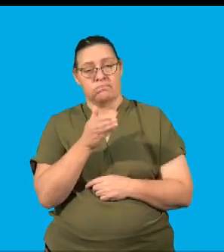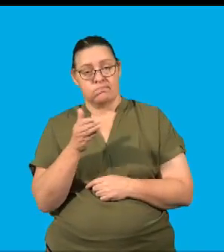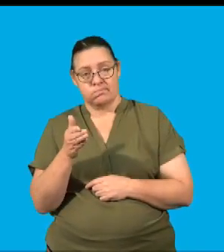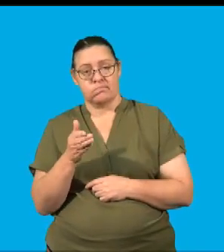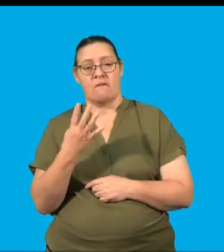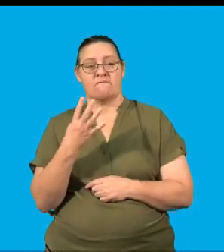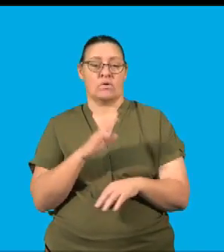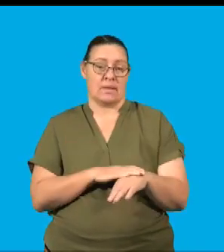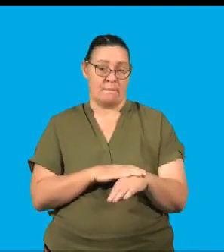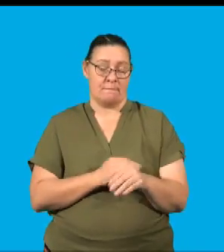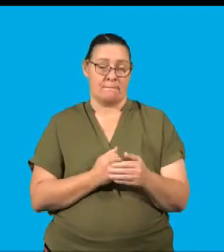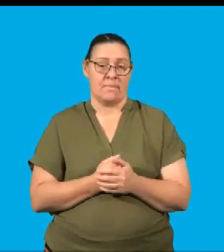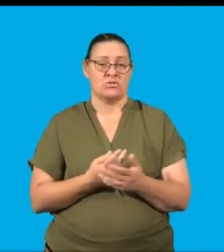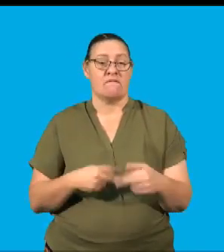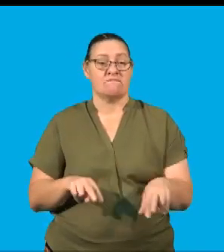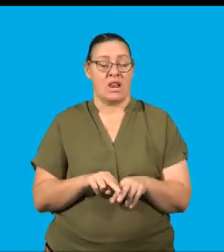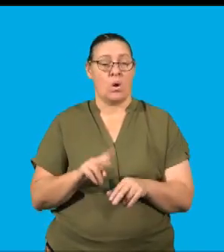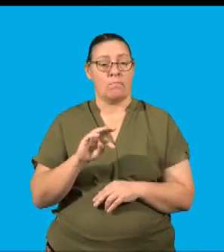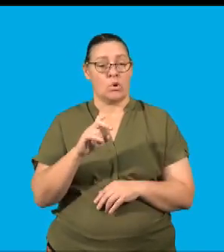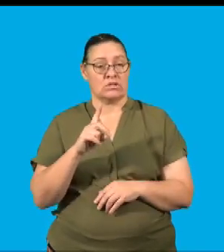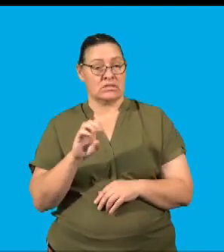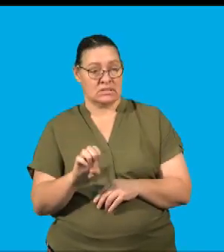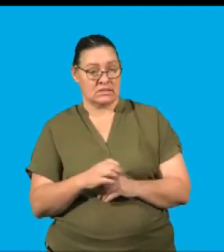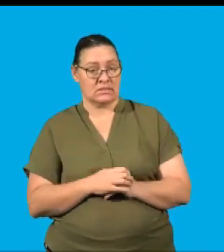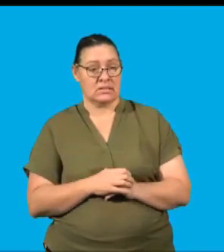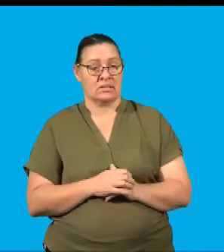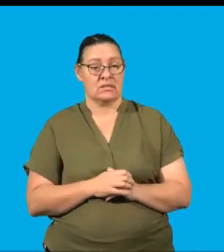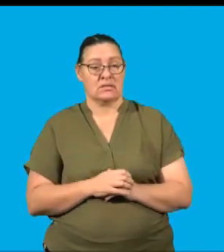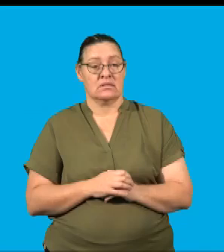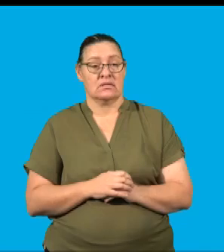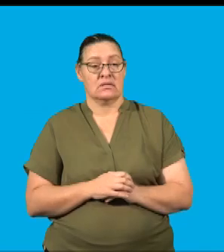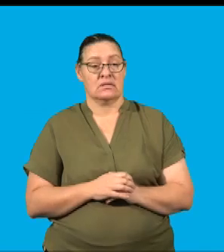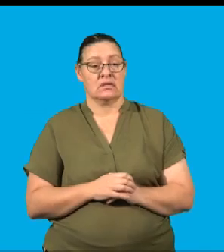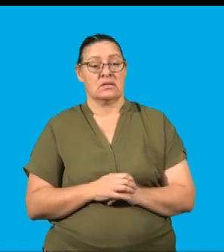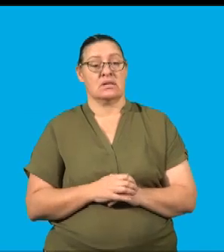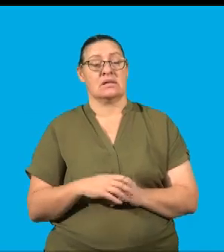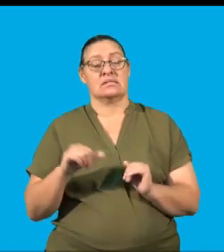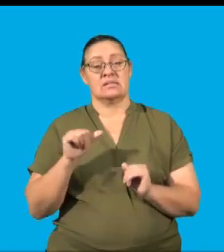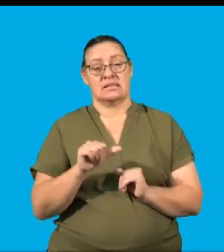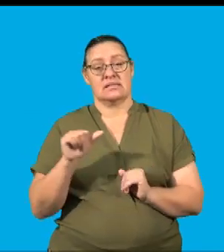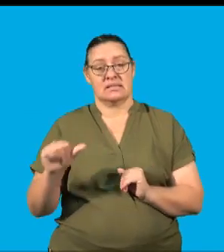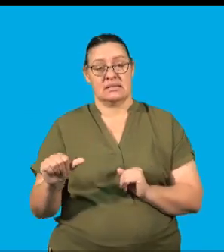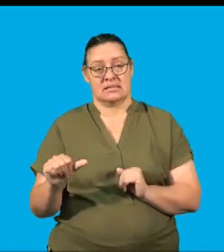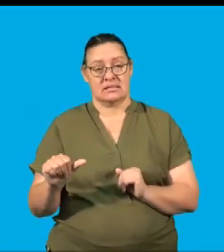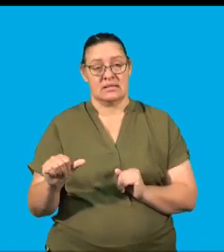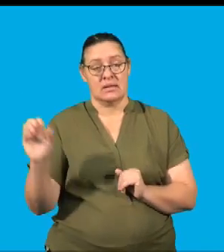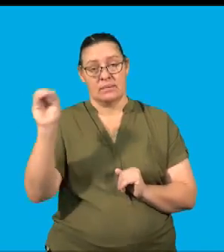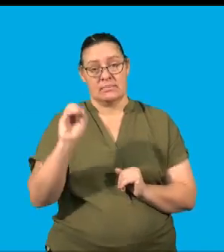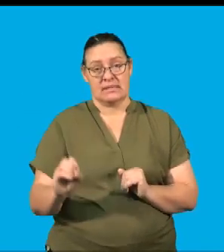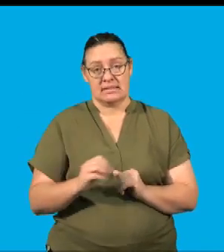appears 4 times. So the value of our mode here, modal percentage, it is